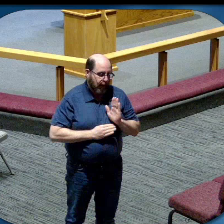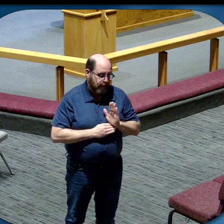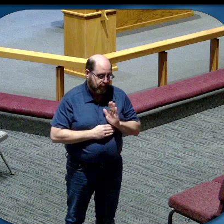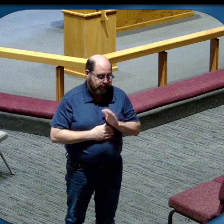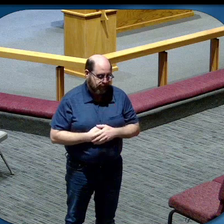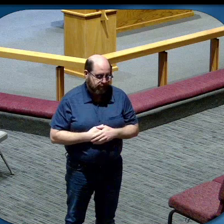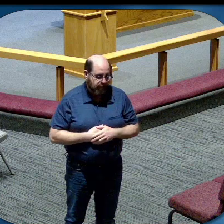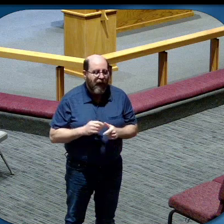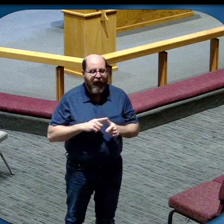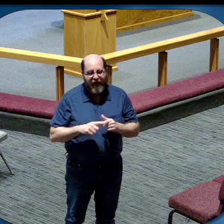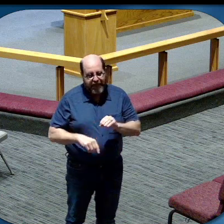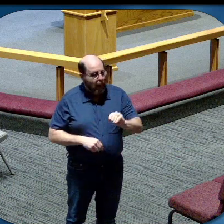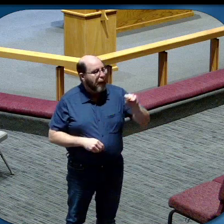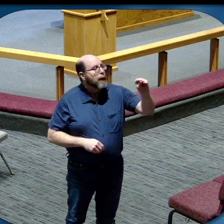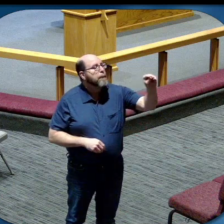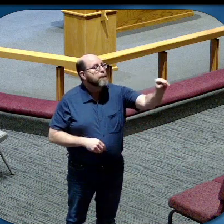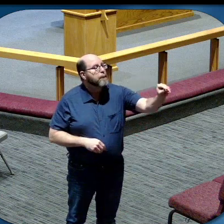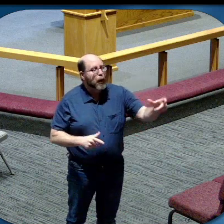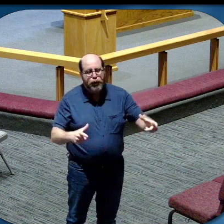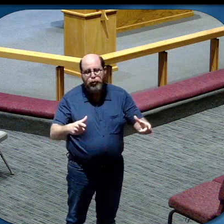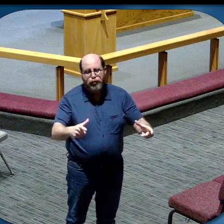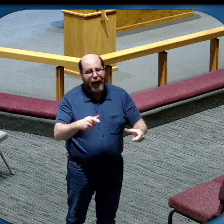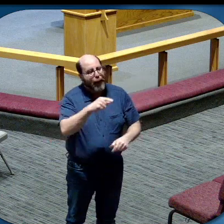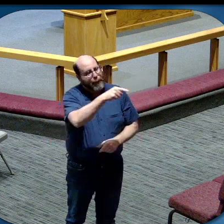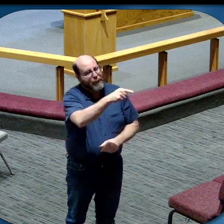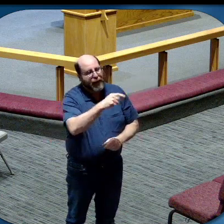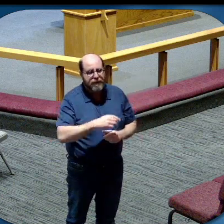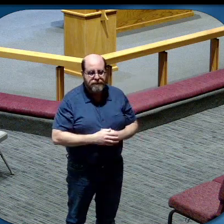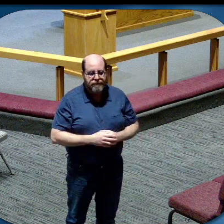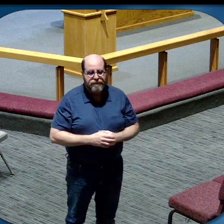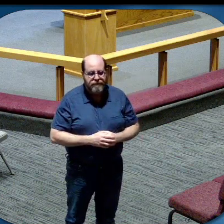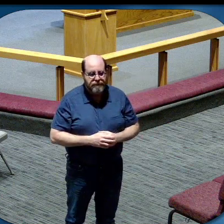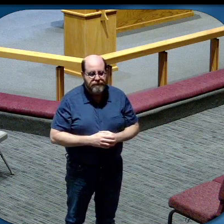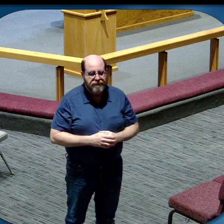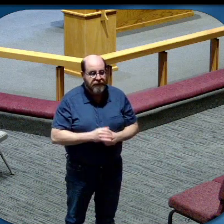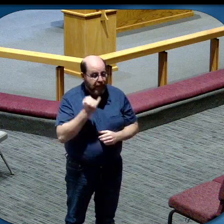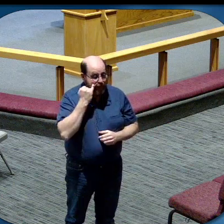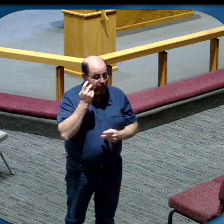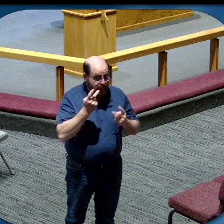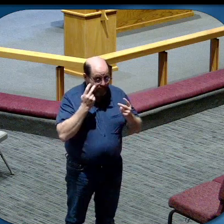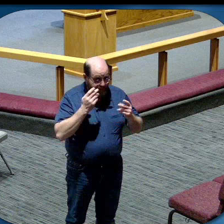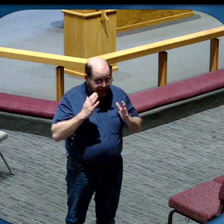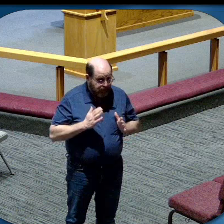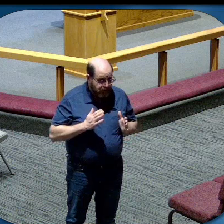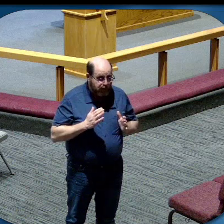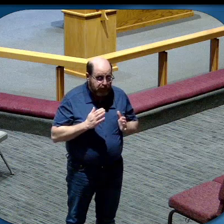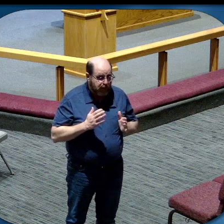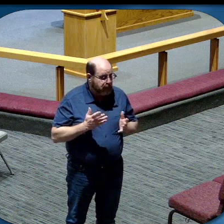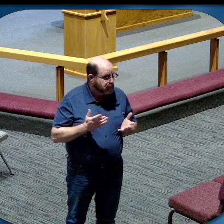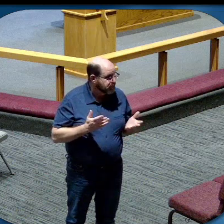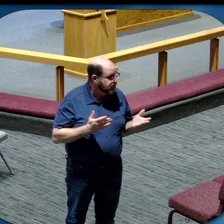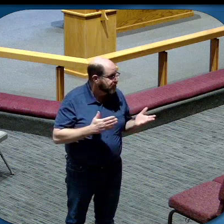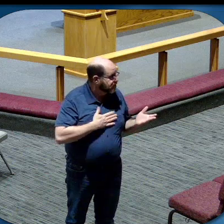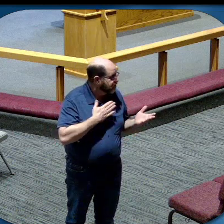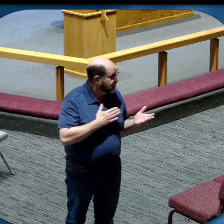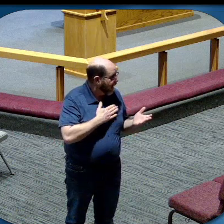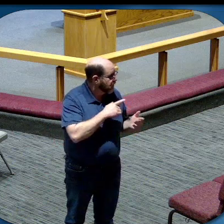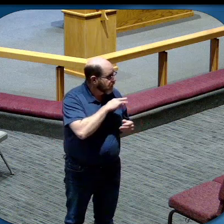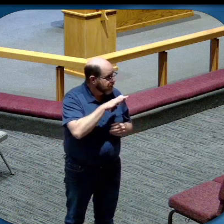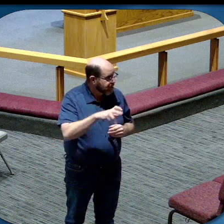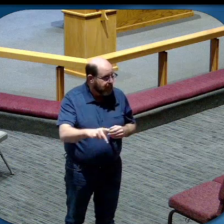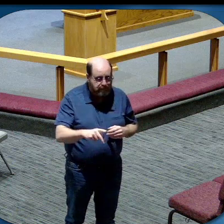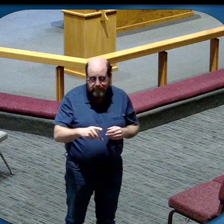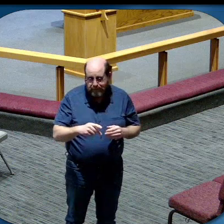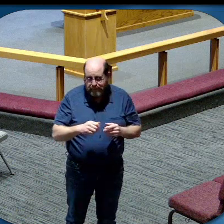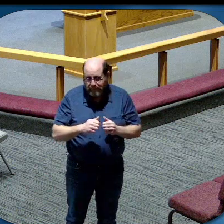then place it in one of the trays toward the back. Members, you kind of know what to do with it. If you're a guest this morning, we are grateful that you're here with us,